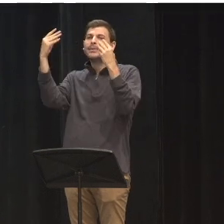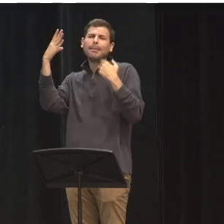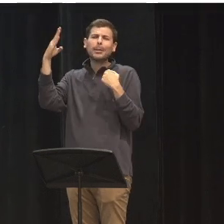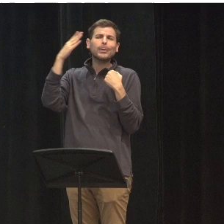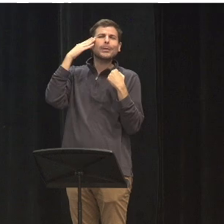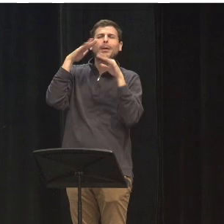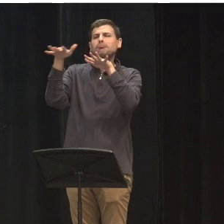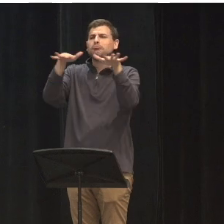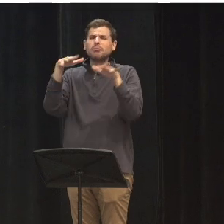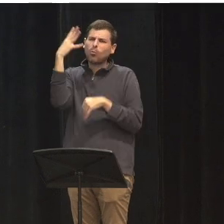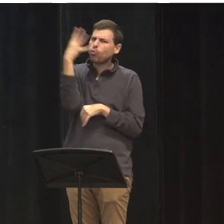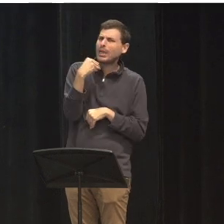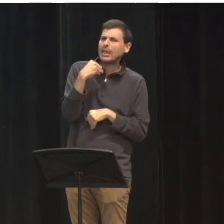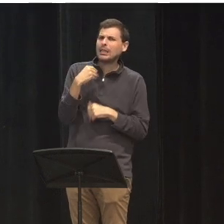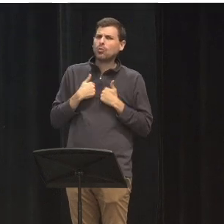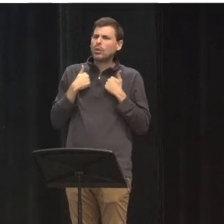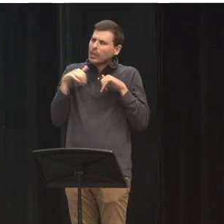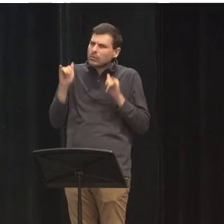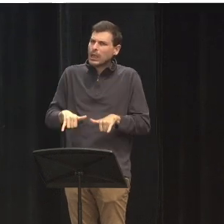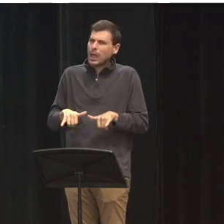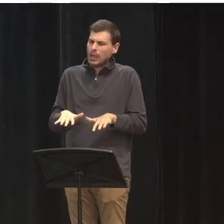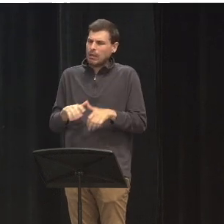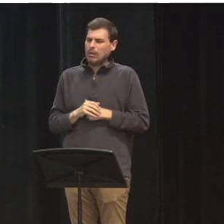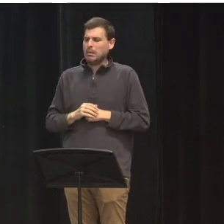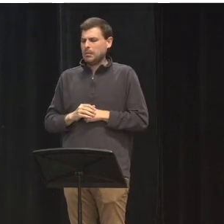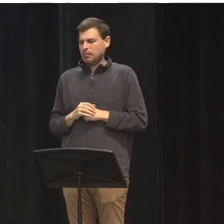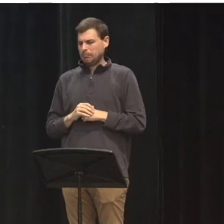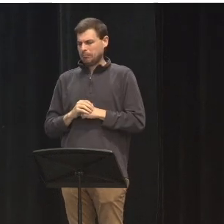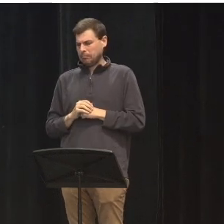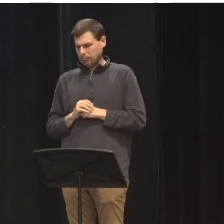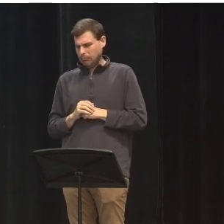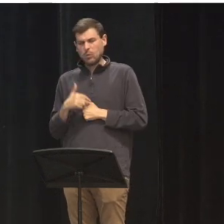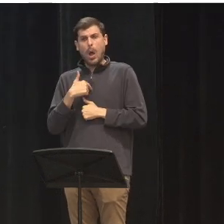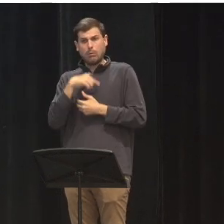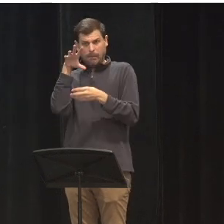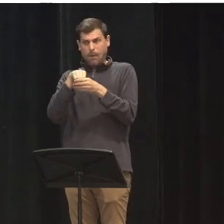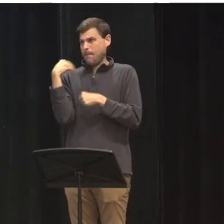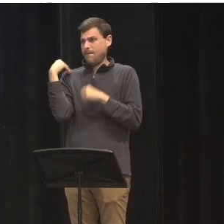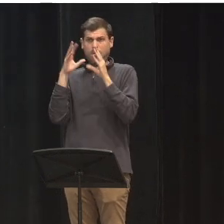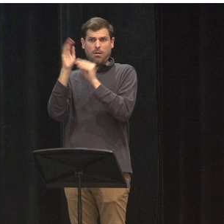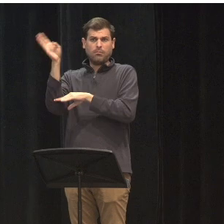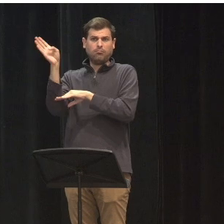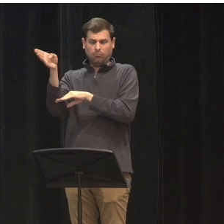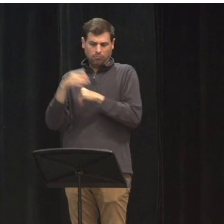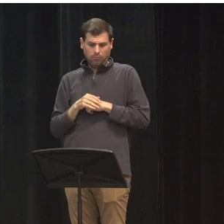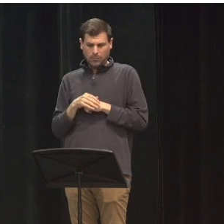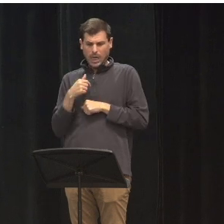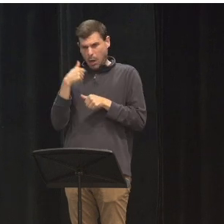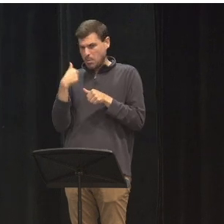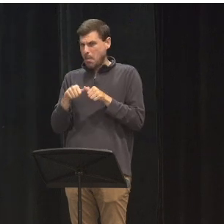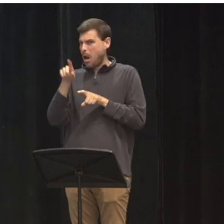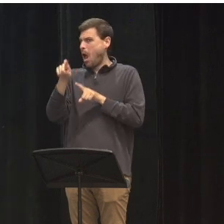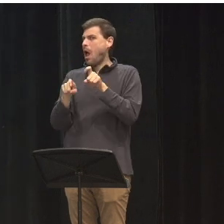time at your last meeting, I had asked about the plan for the area immediately